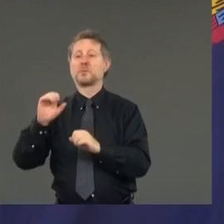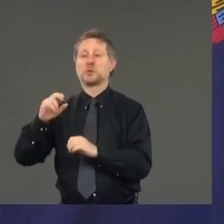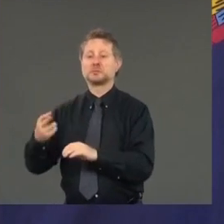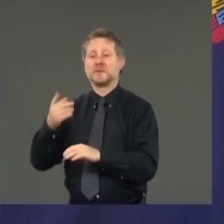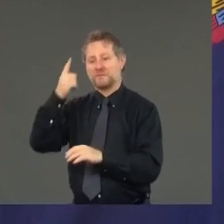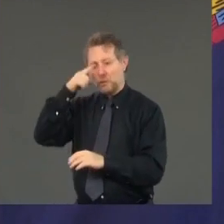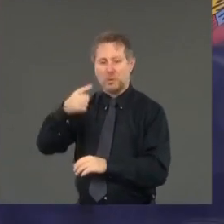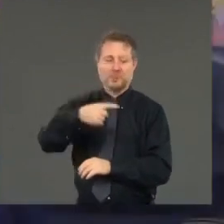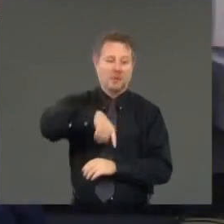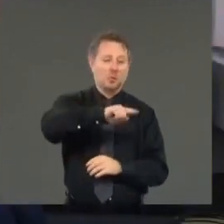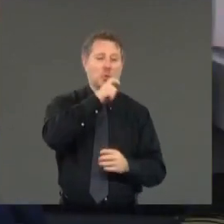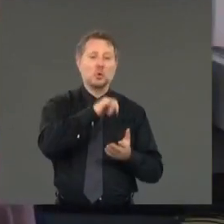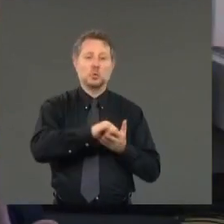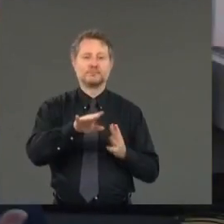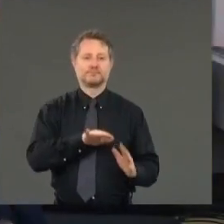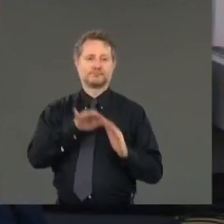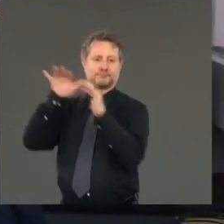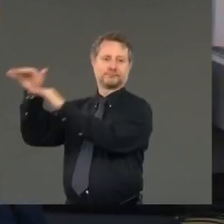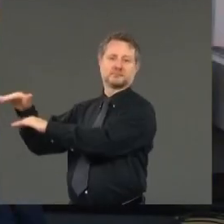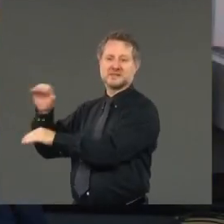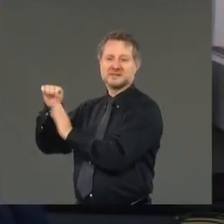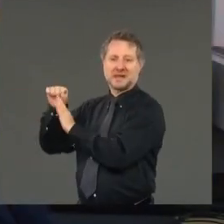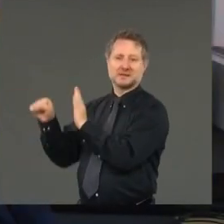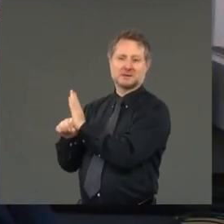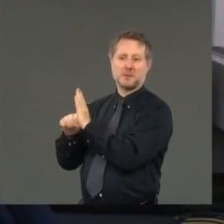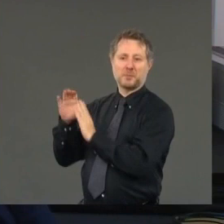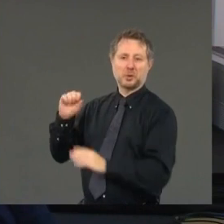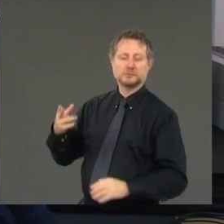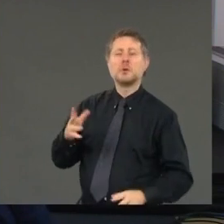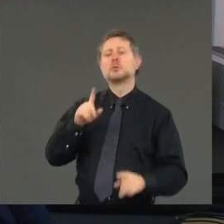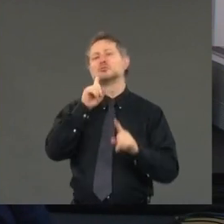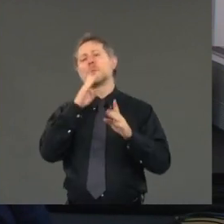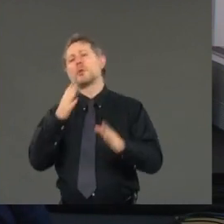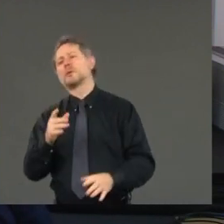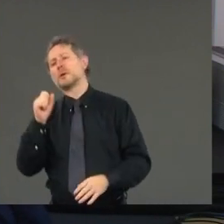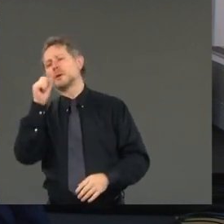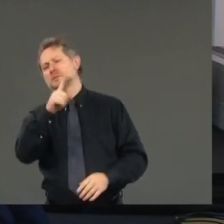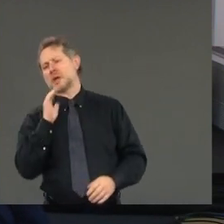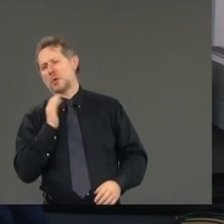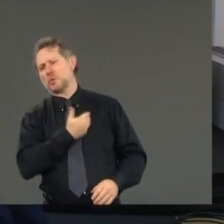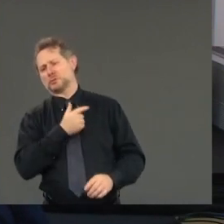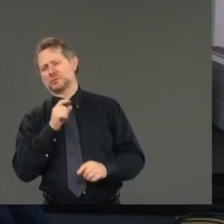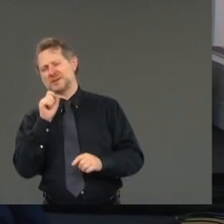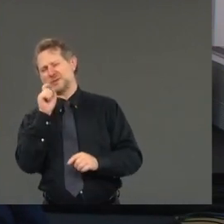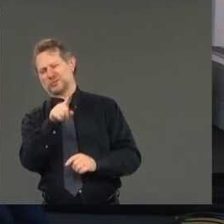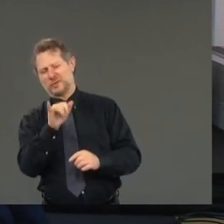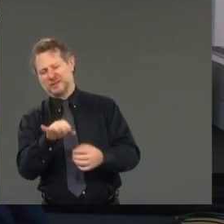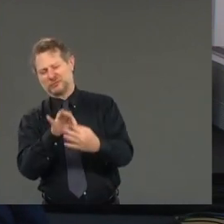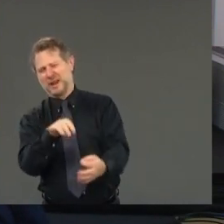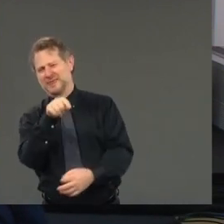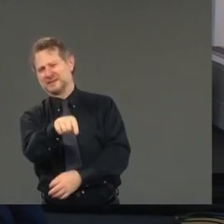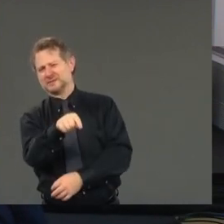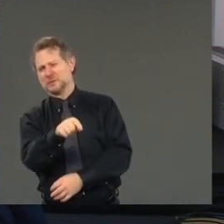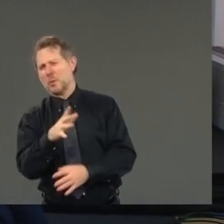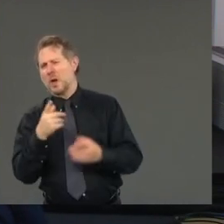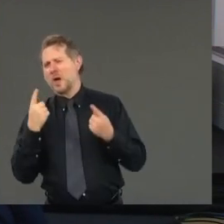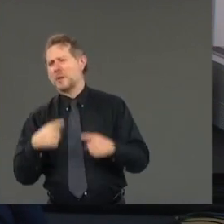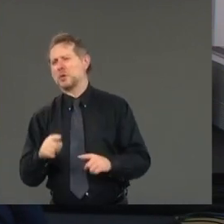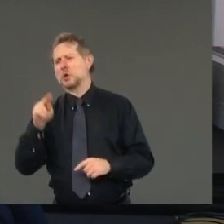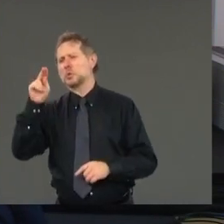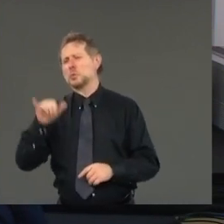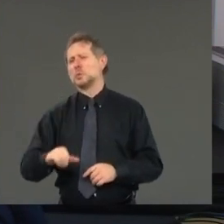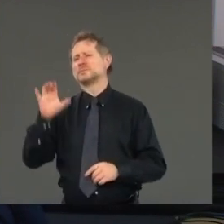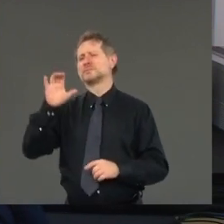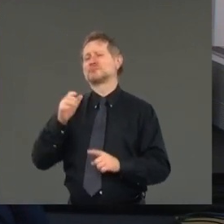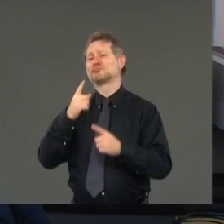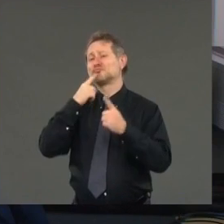reason. If I could follow up on Andrew's question, what happens if the city says, we've breached